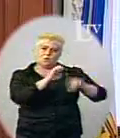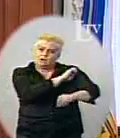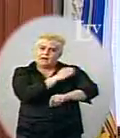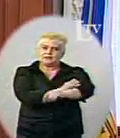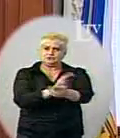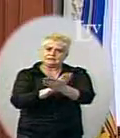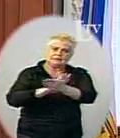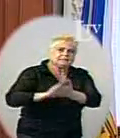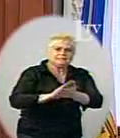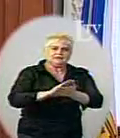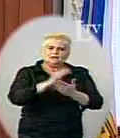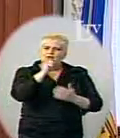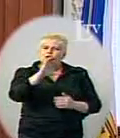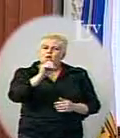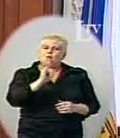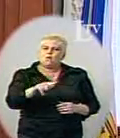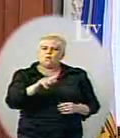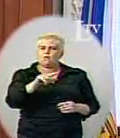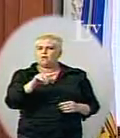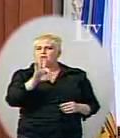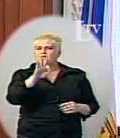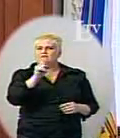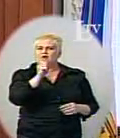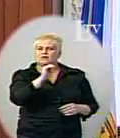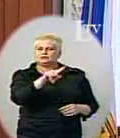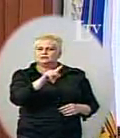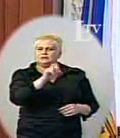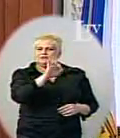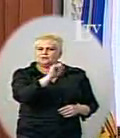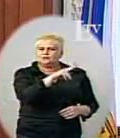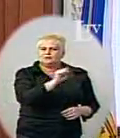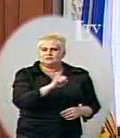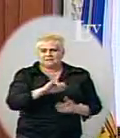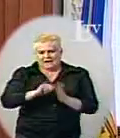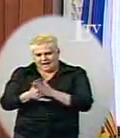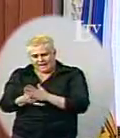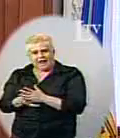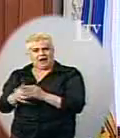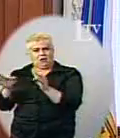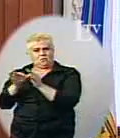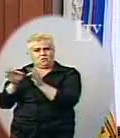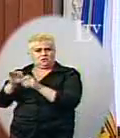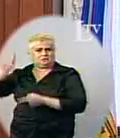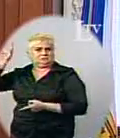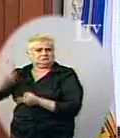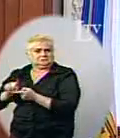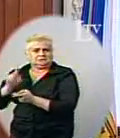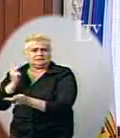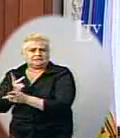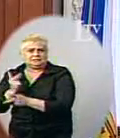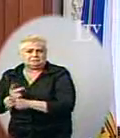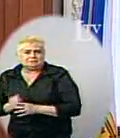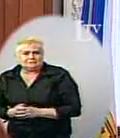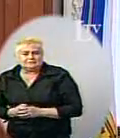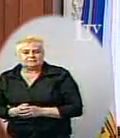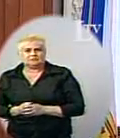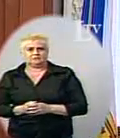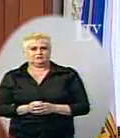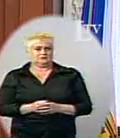and lower more stable power rates for Nova Scotians. Former governments choose a